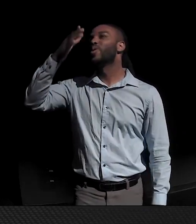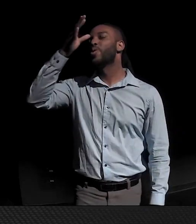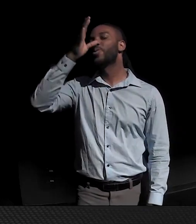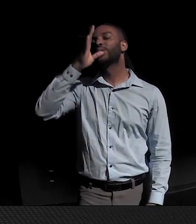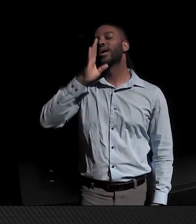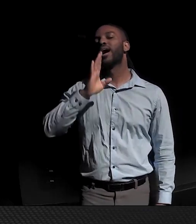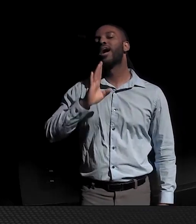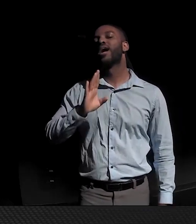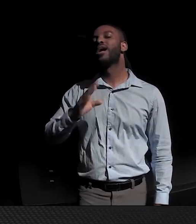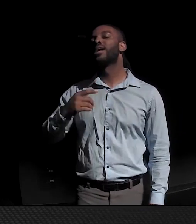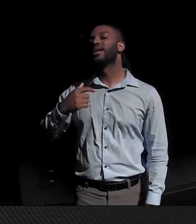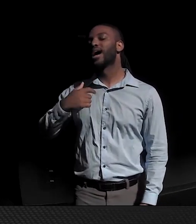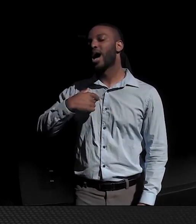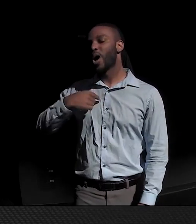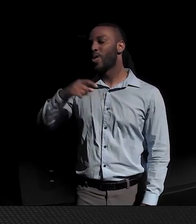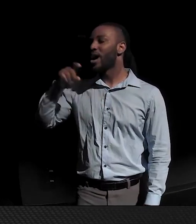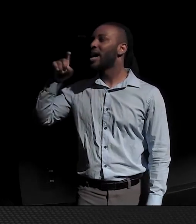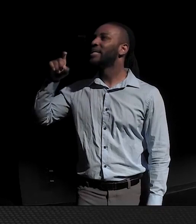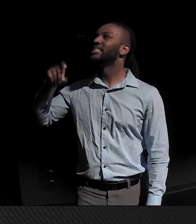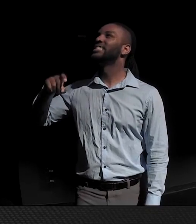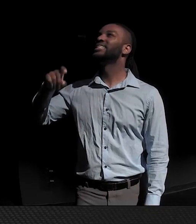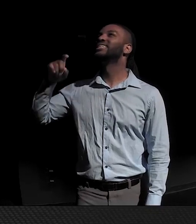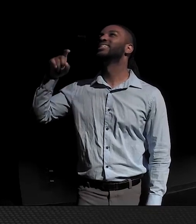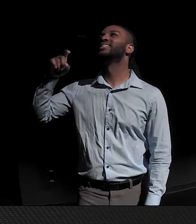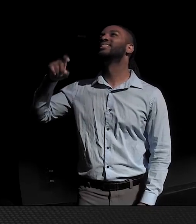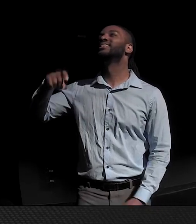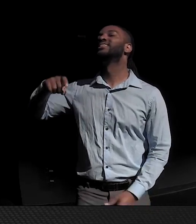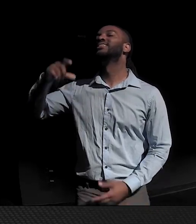righteousness. Oh, God, how I